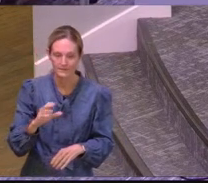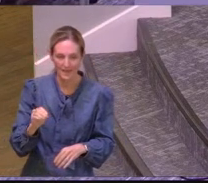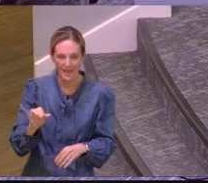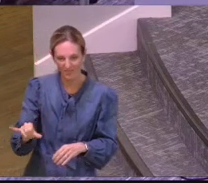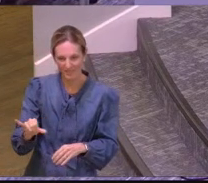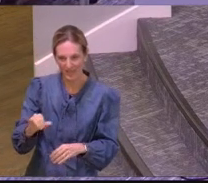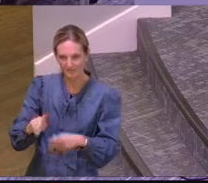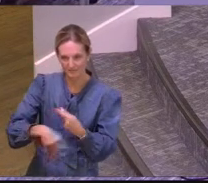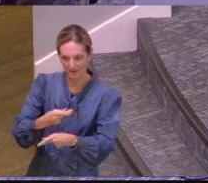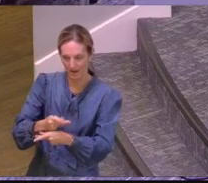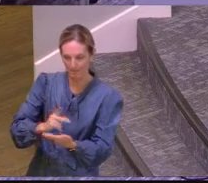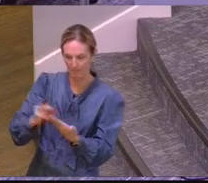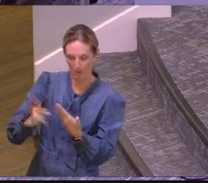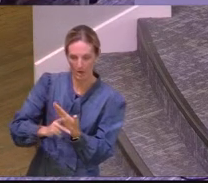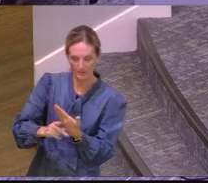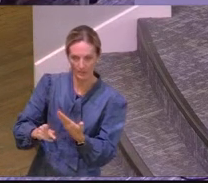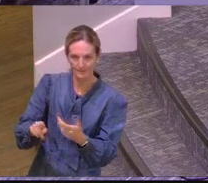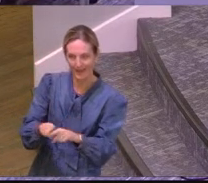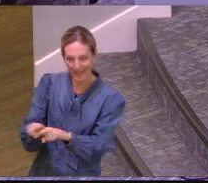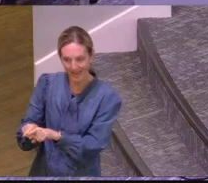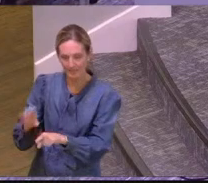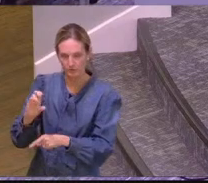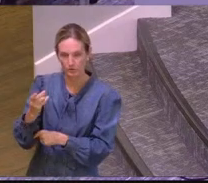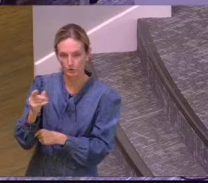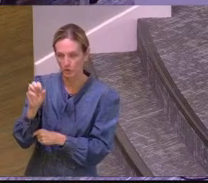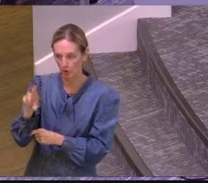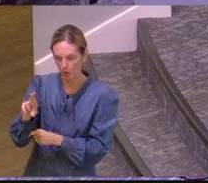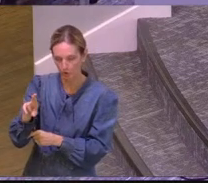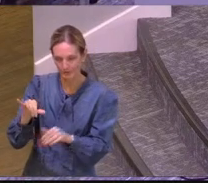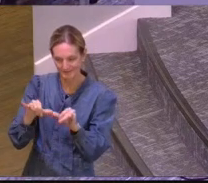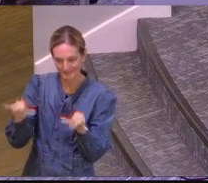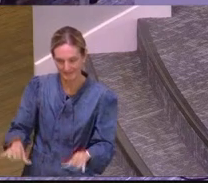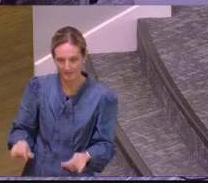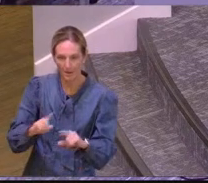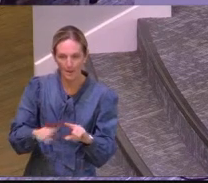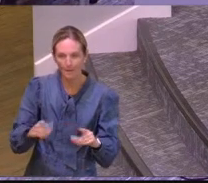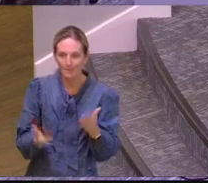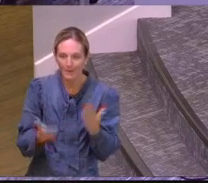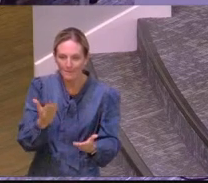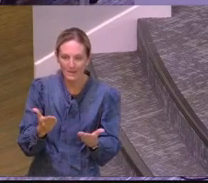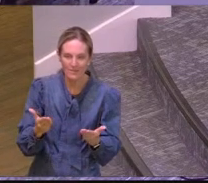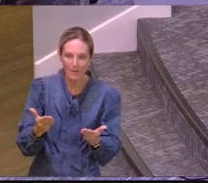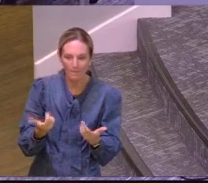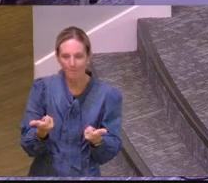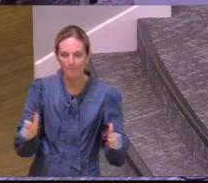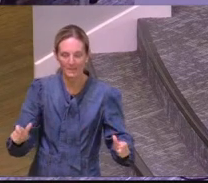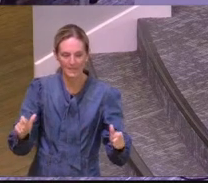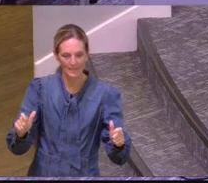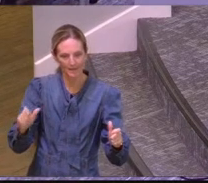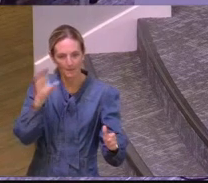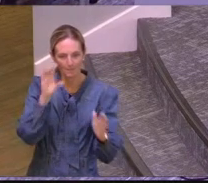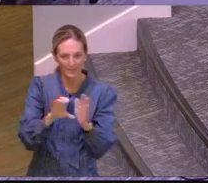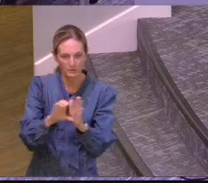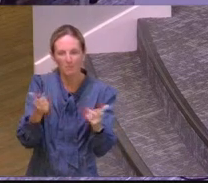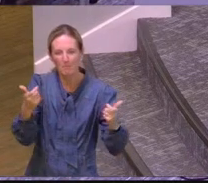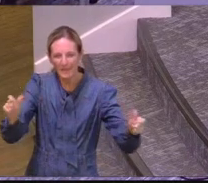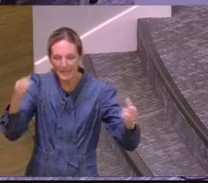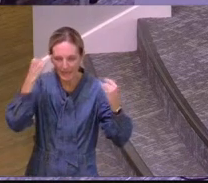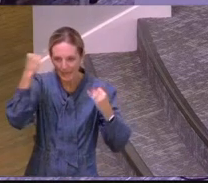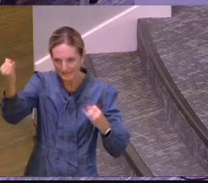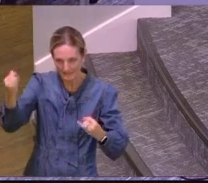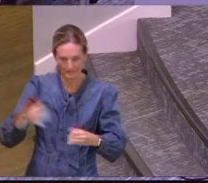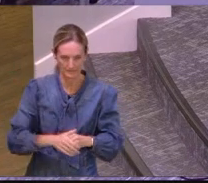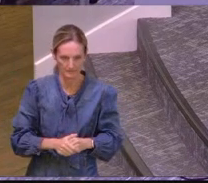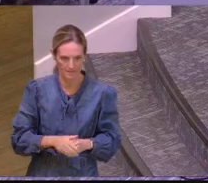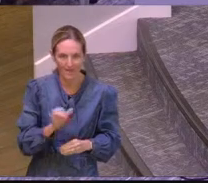of projects as a charter system. But what about the bigger picture? What about like big ideas? That's what we really